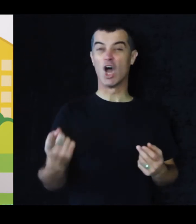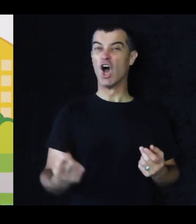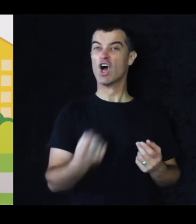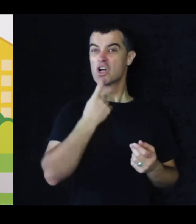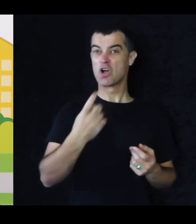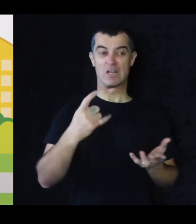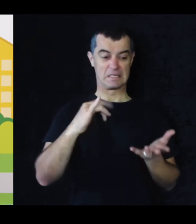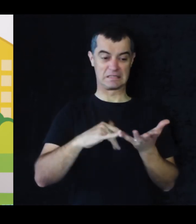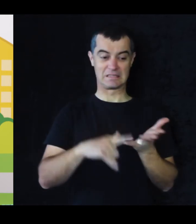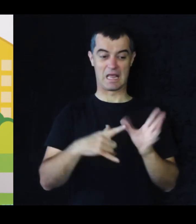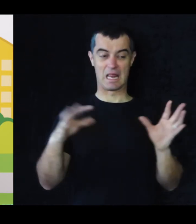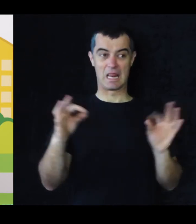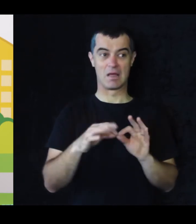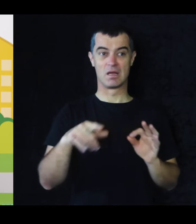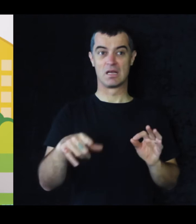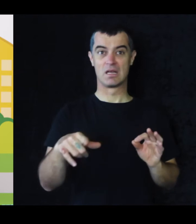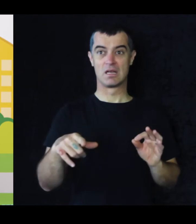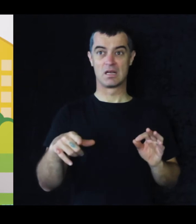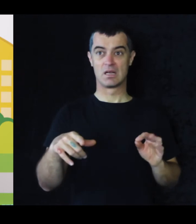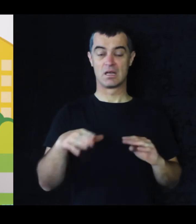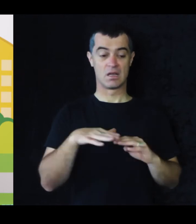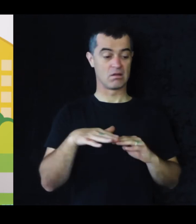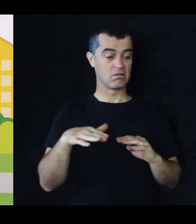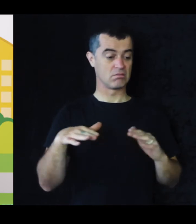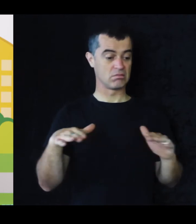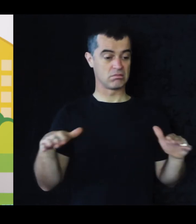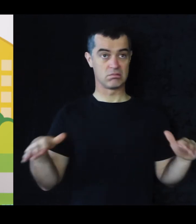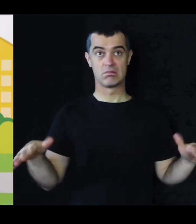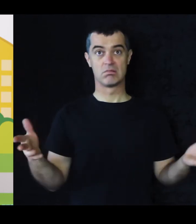it is a concrete slab that falls away